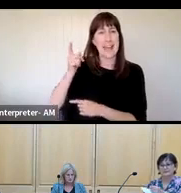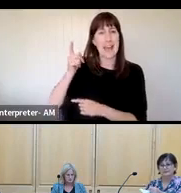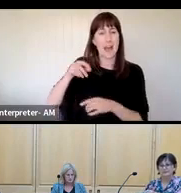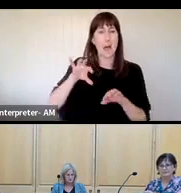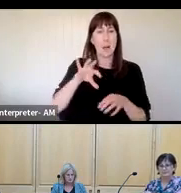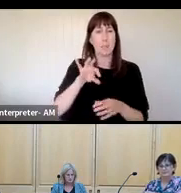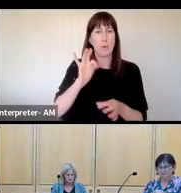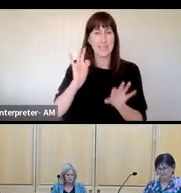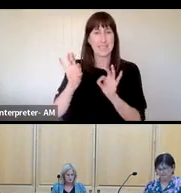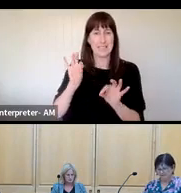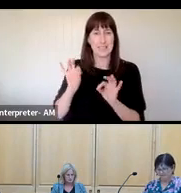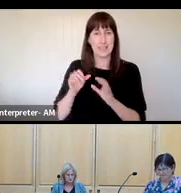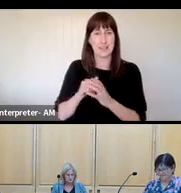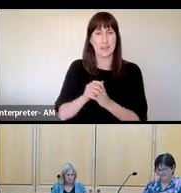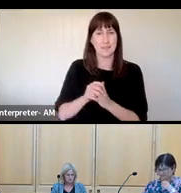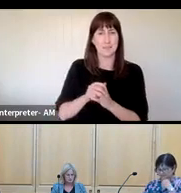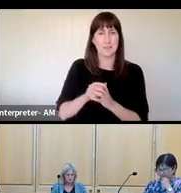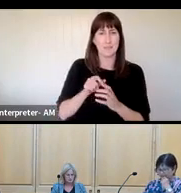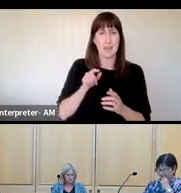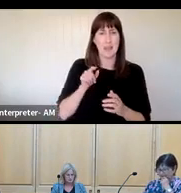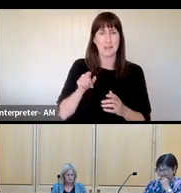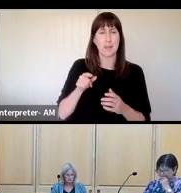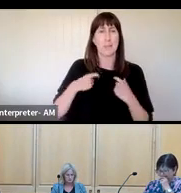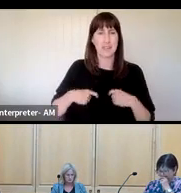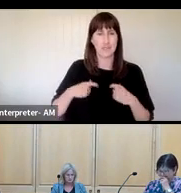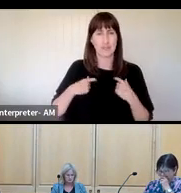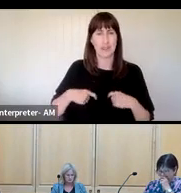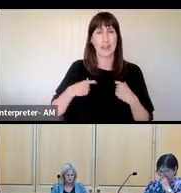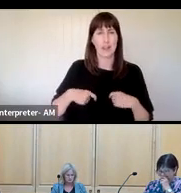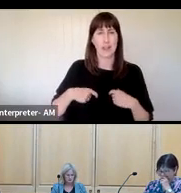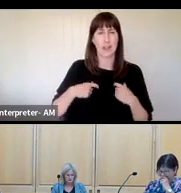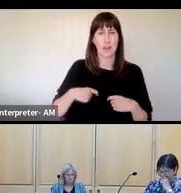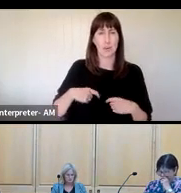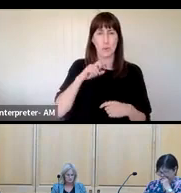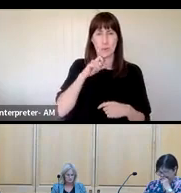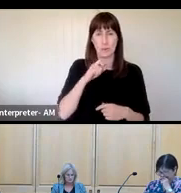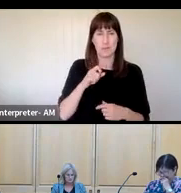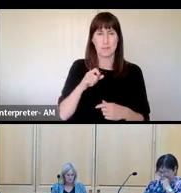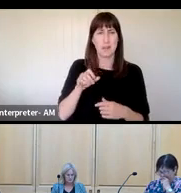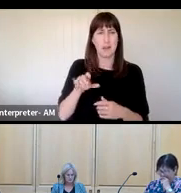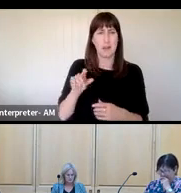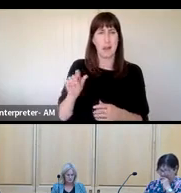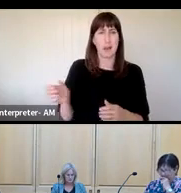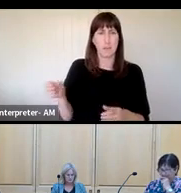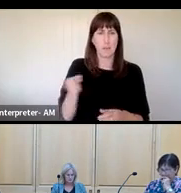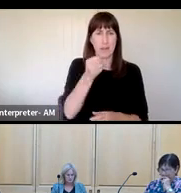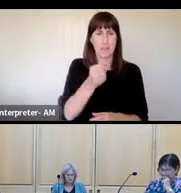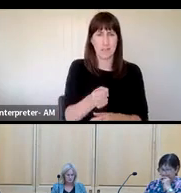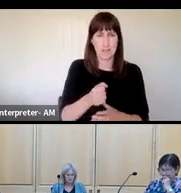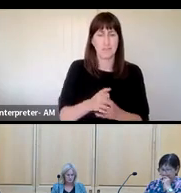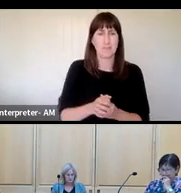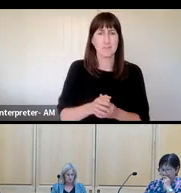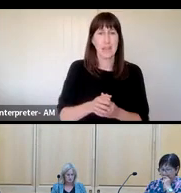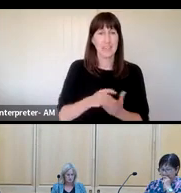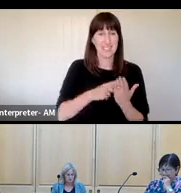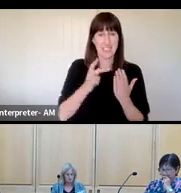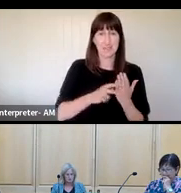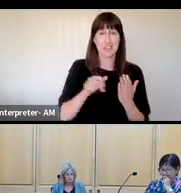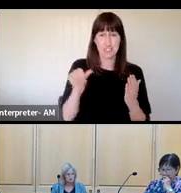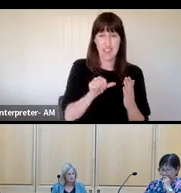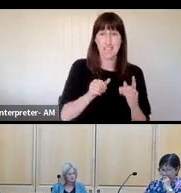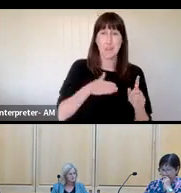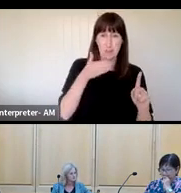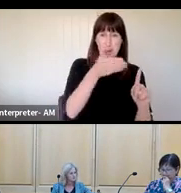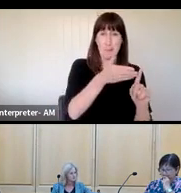organisation administering the accessibility system. The scheme should have a purpose, and that there are